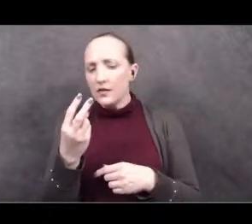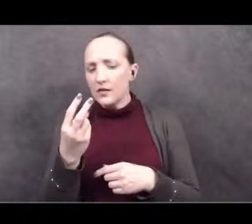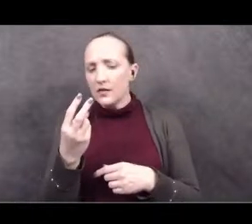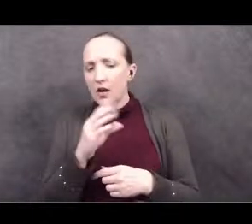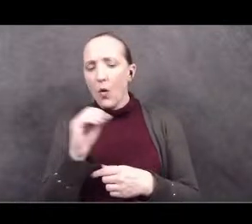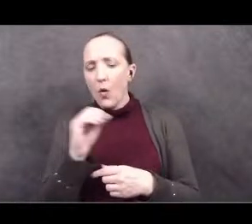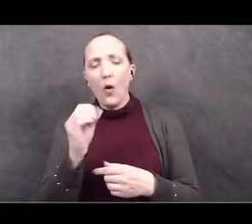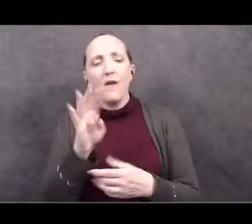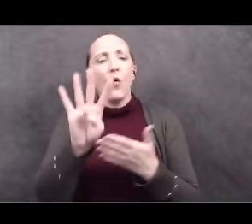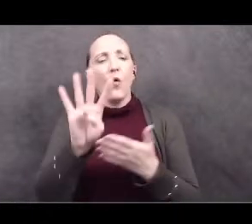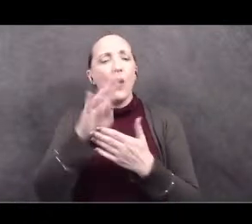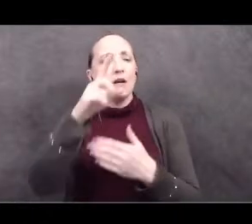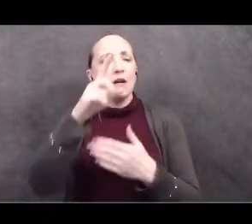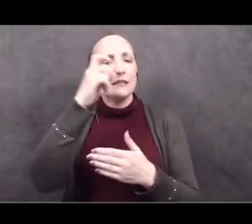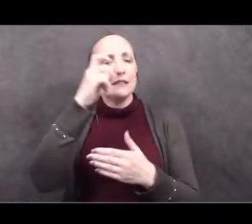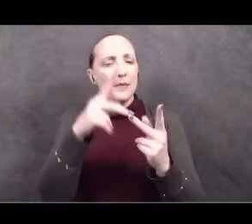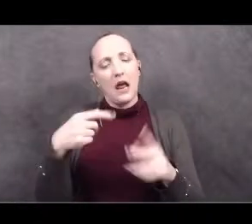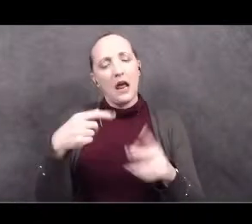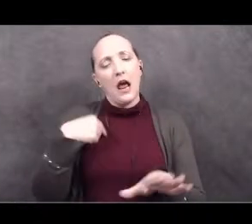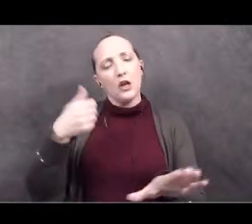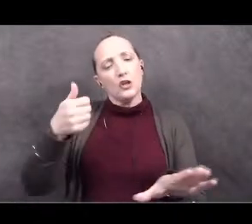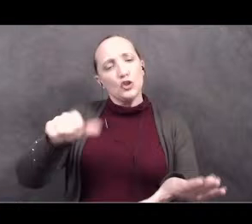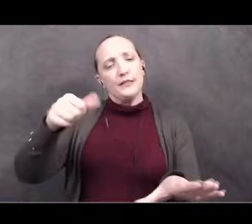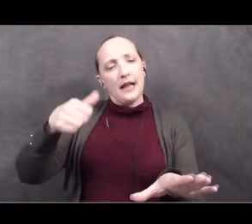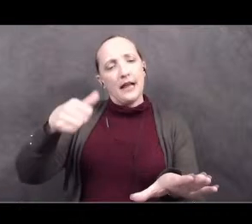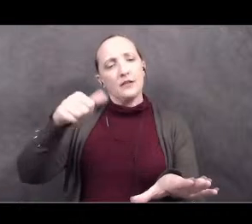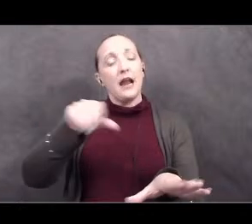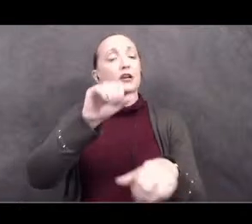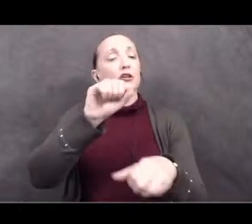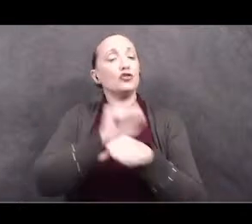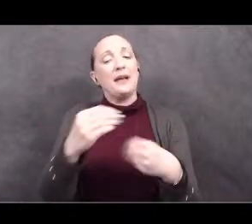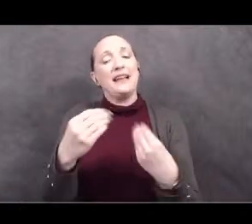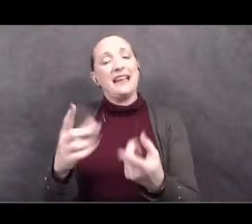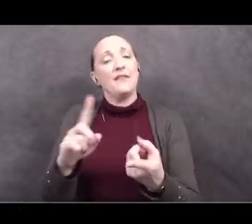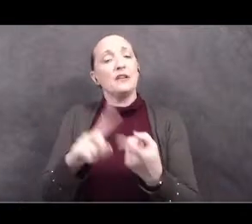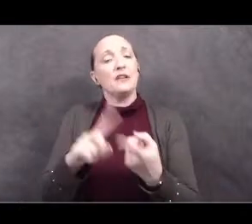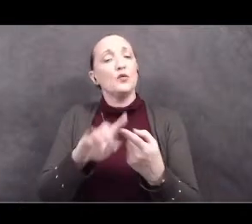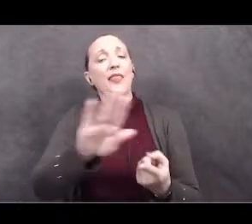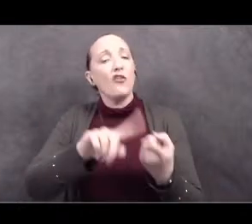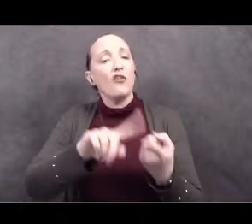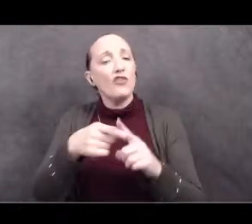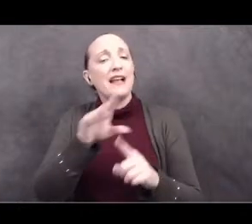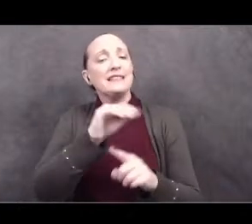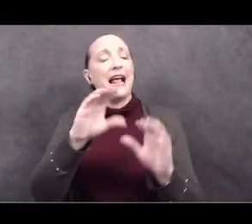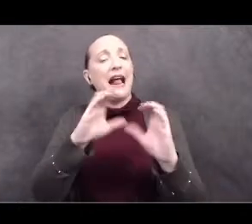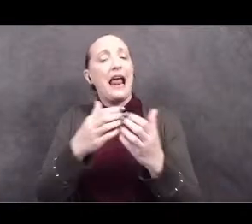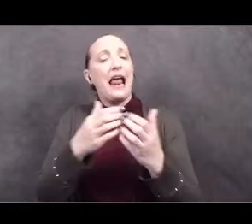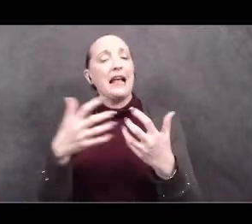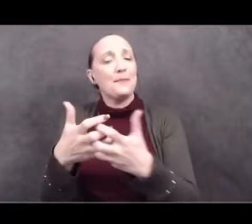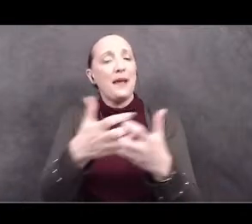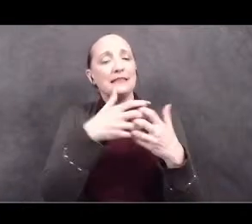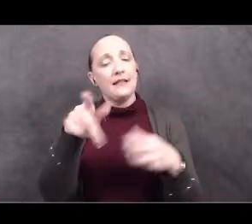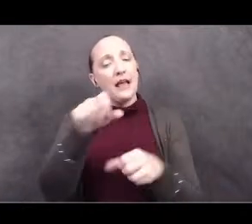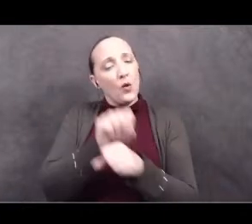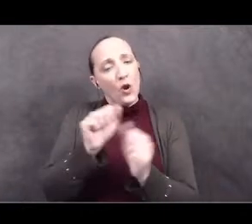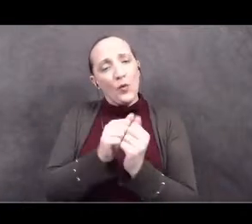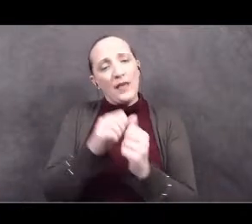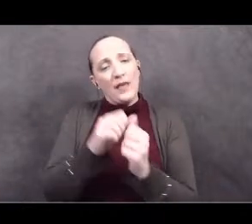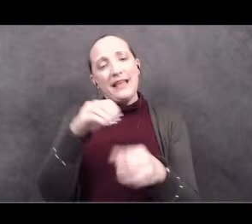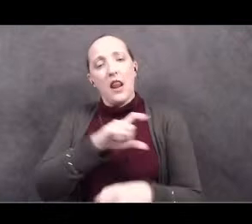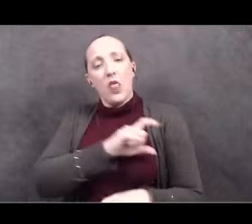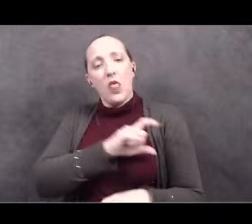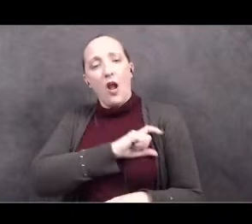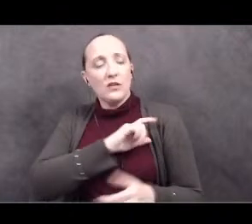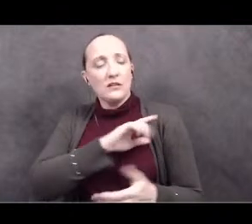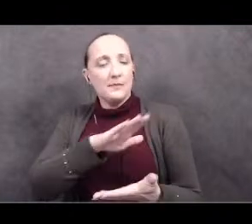position I was turned down and the job given to the security manager's friends and classmates that they were with in the Law Enforcement Academy they